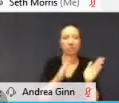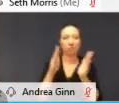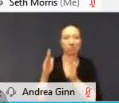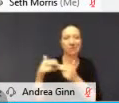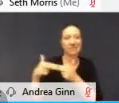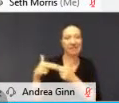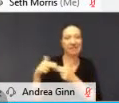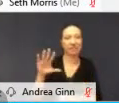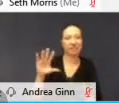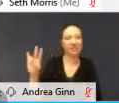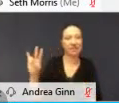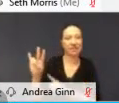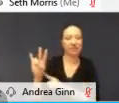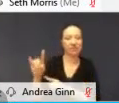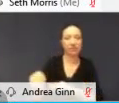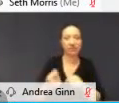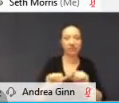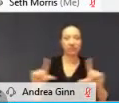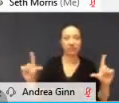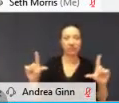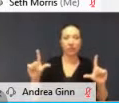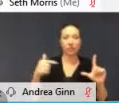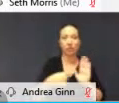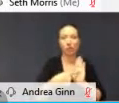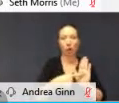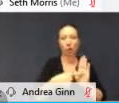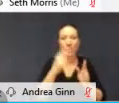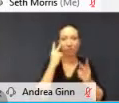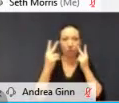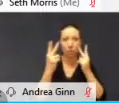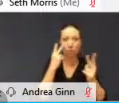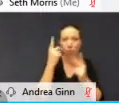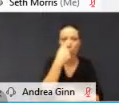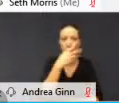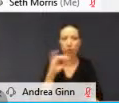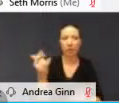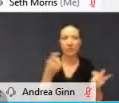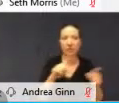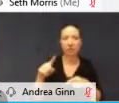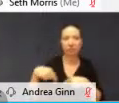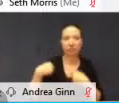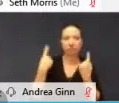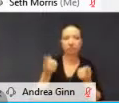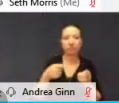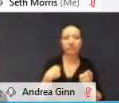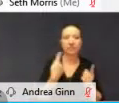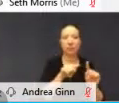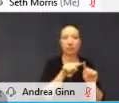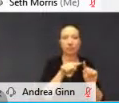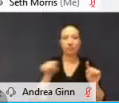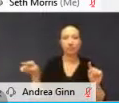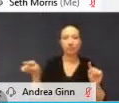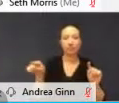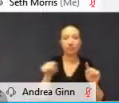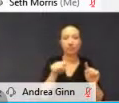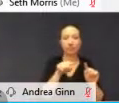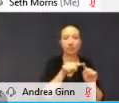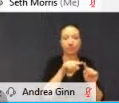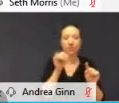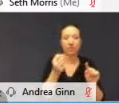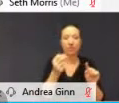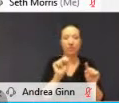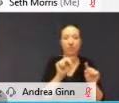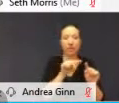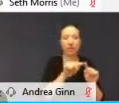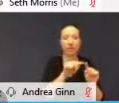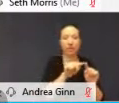Okay, so this slide is just intended to give you a visual representation of what's been happening. On the x-axis, you have dates from January of this year through